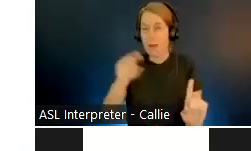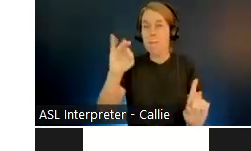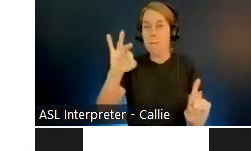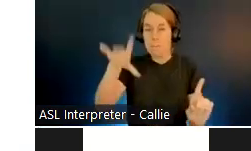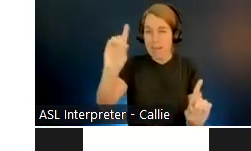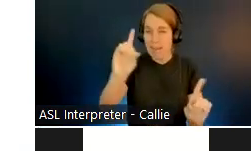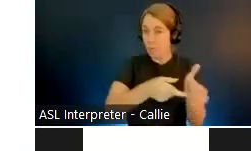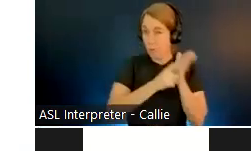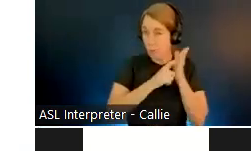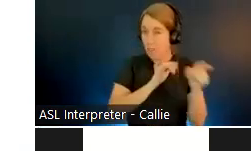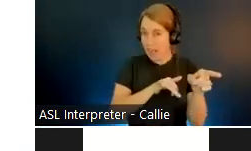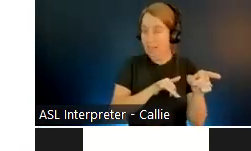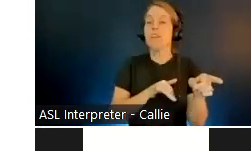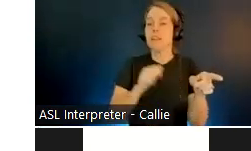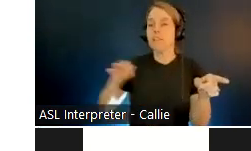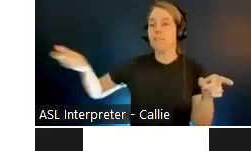Now,